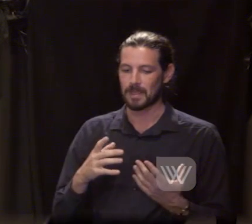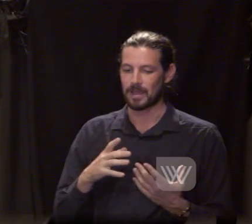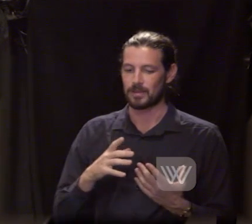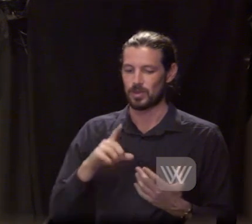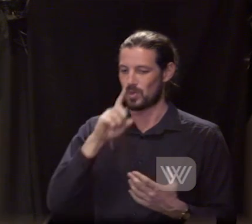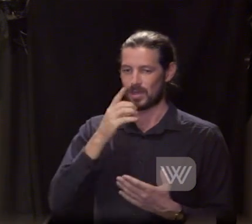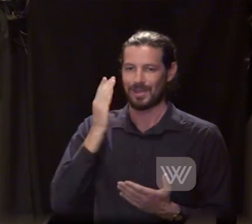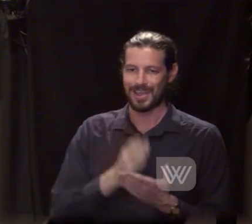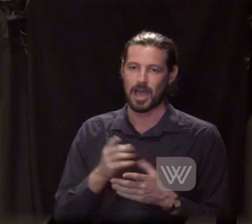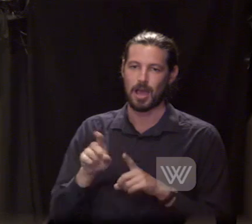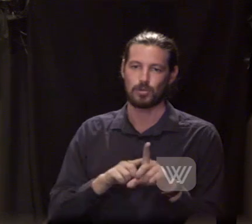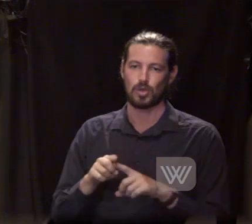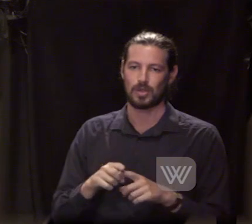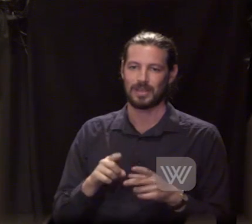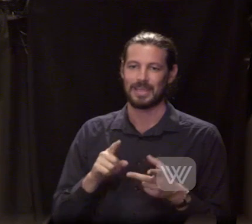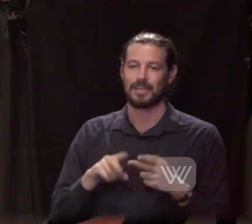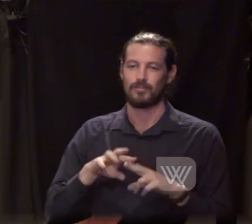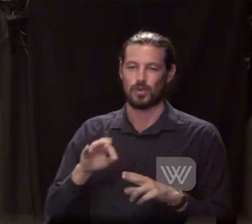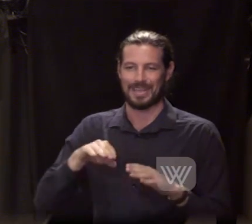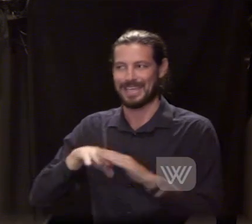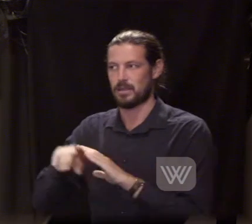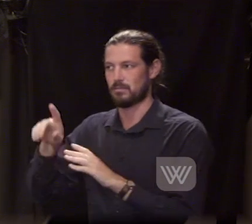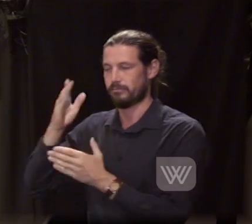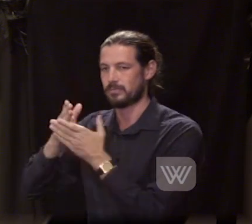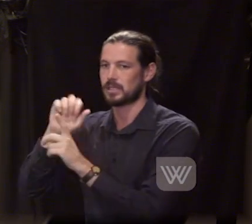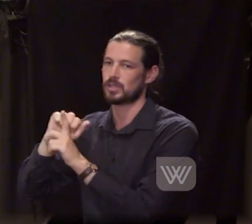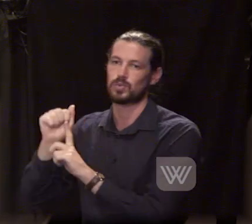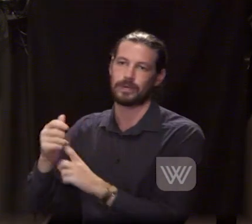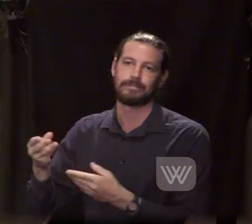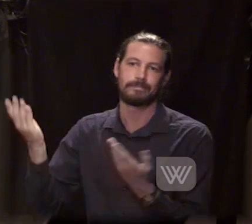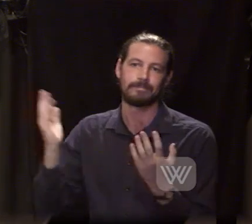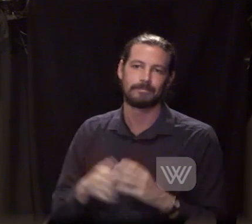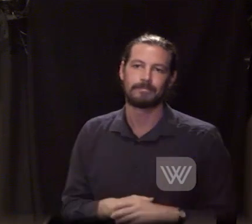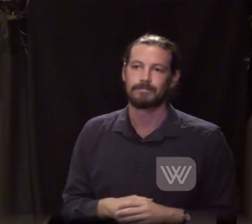you actually stress them out and put them in a place and see what happens. That's awesome.